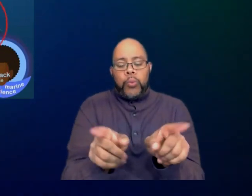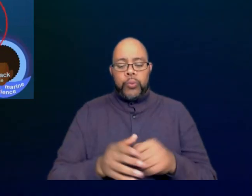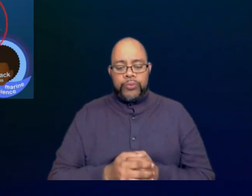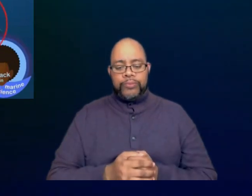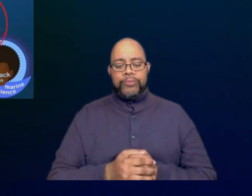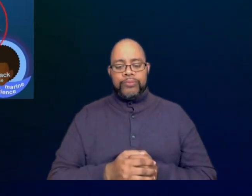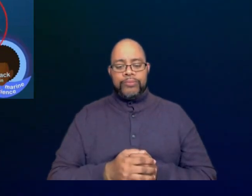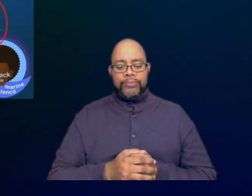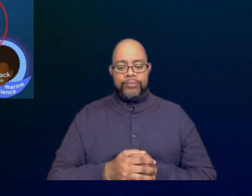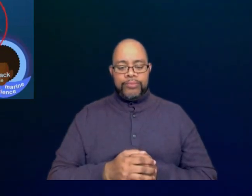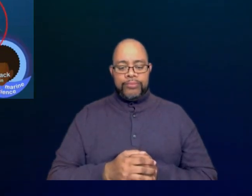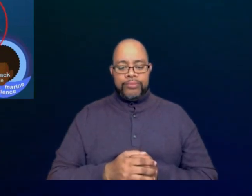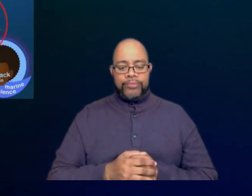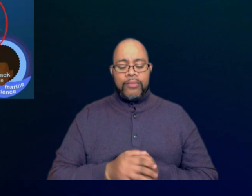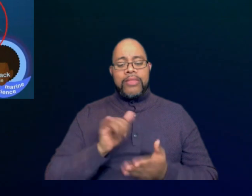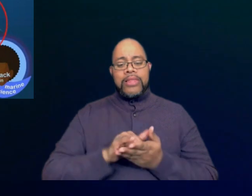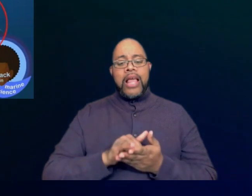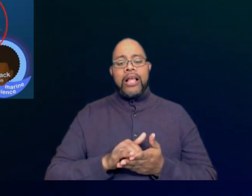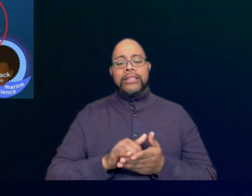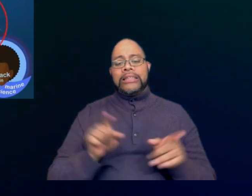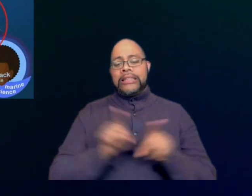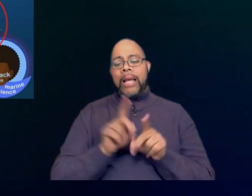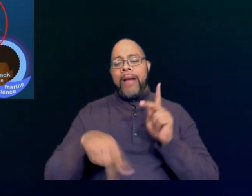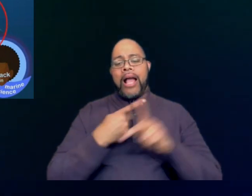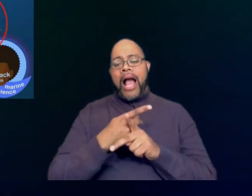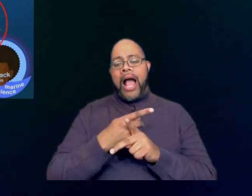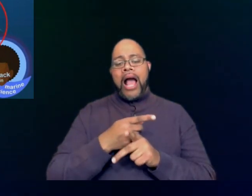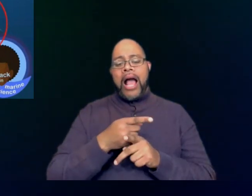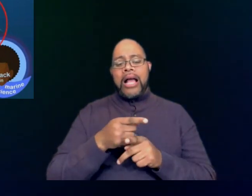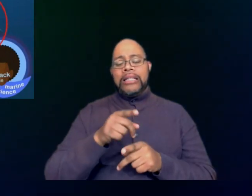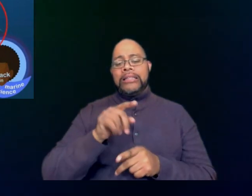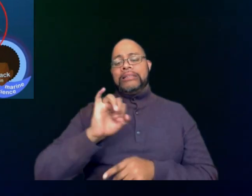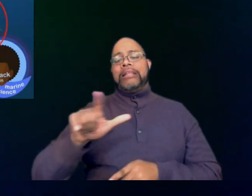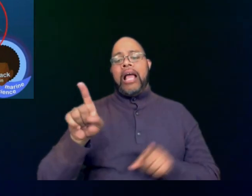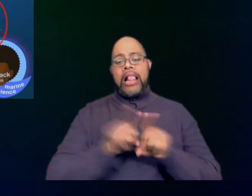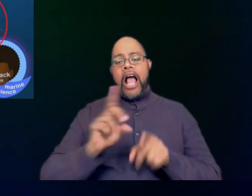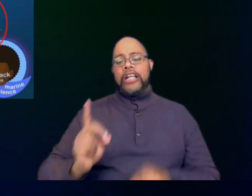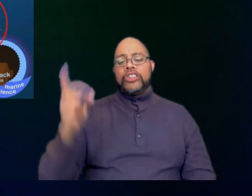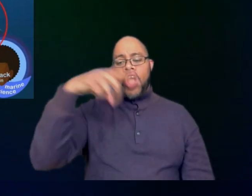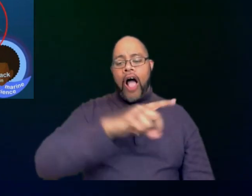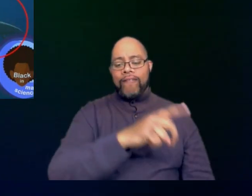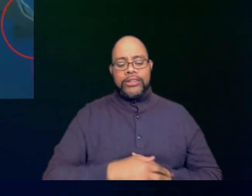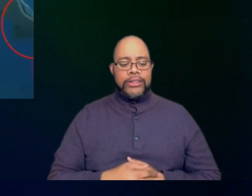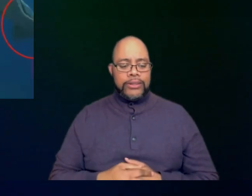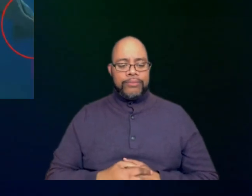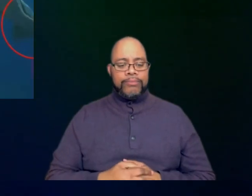fluke-shaped tail, which is going to be the same kind of tail that dolphins have.